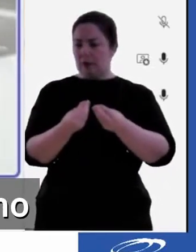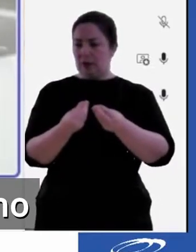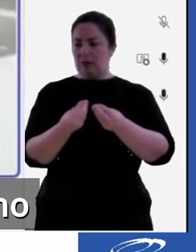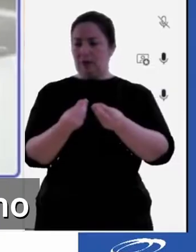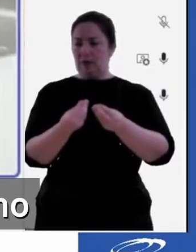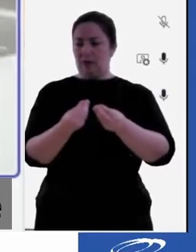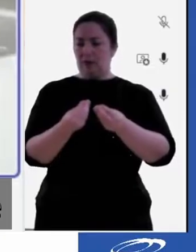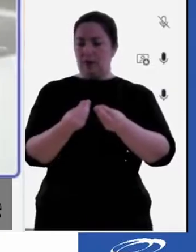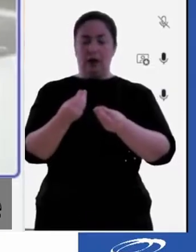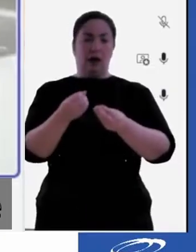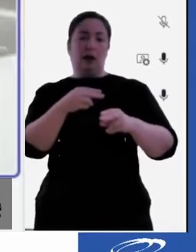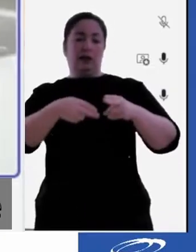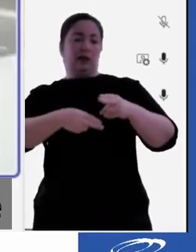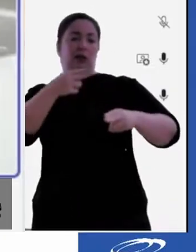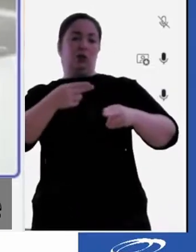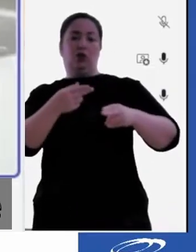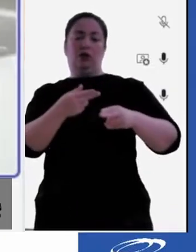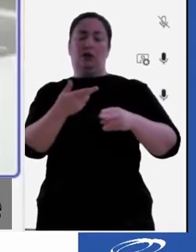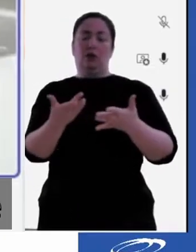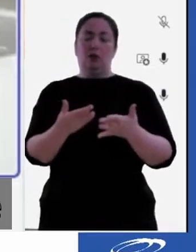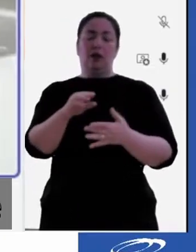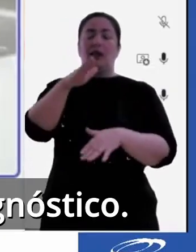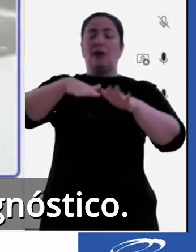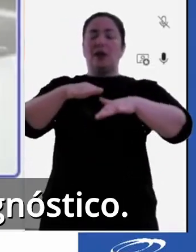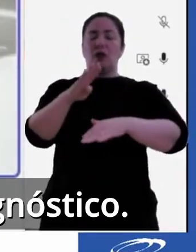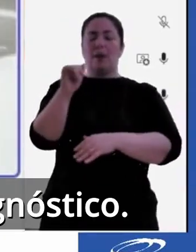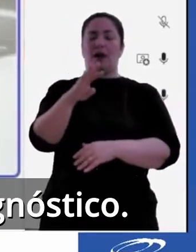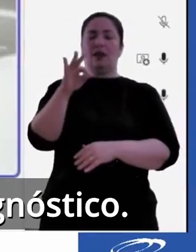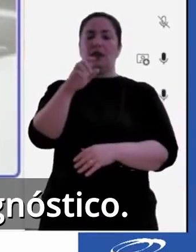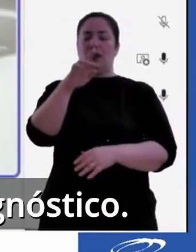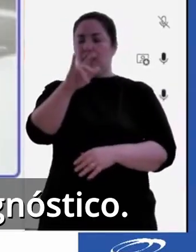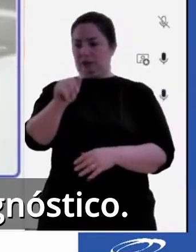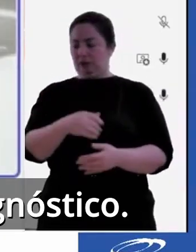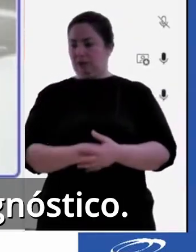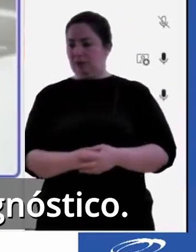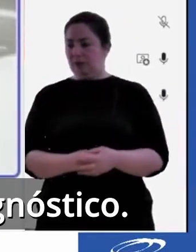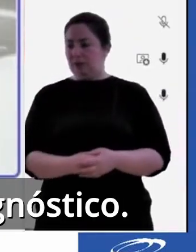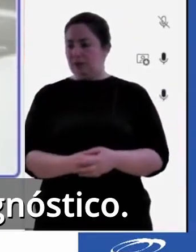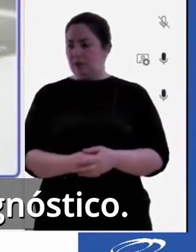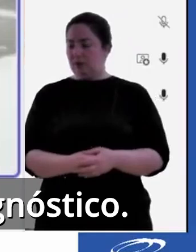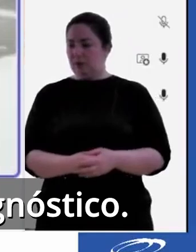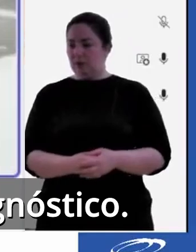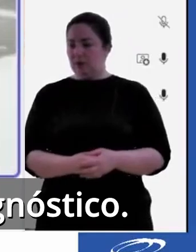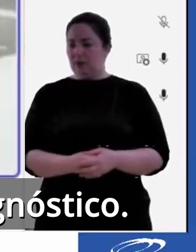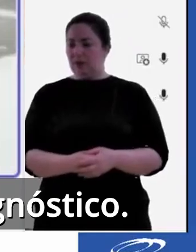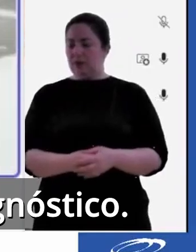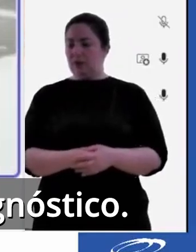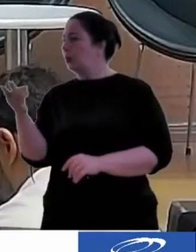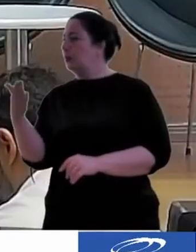to diagnose PJI. And I think that's good, right? Because that's the test that most laboratories have for this